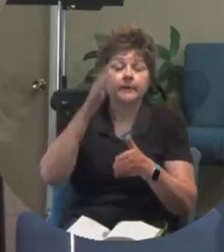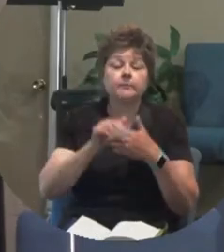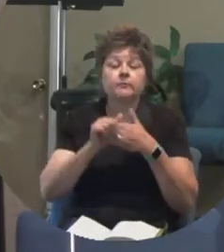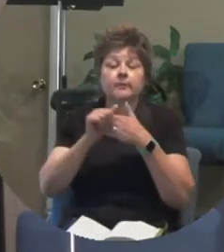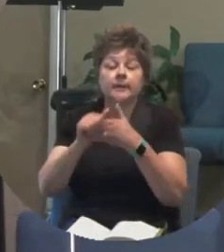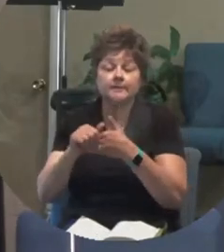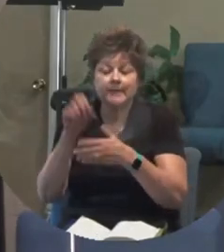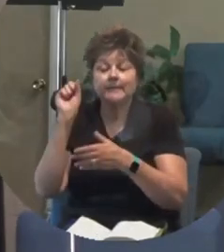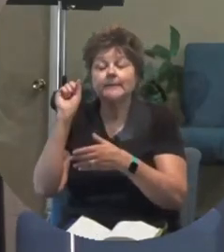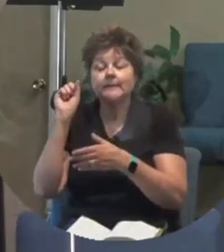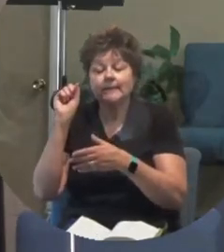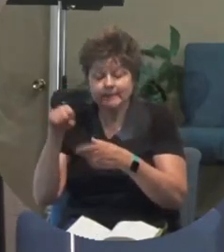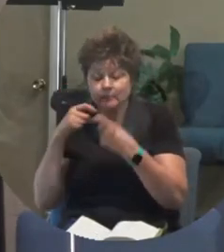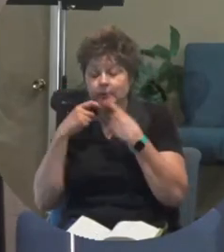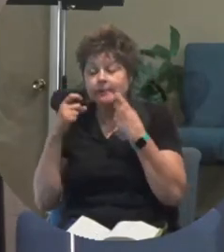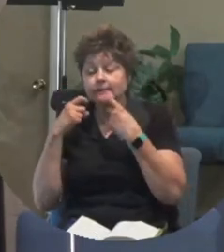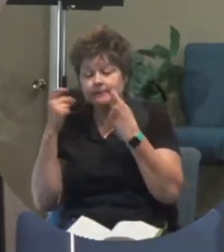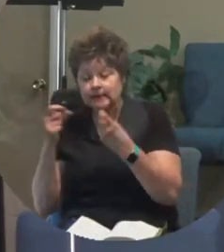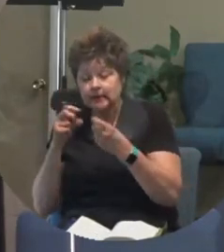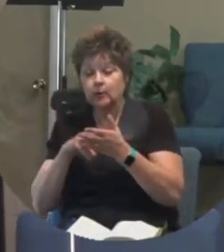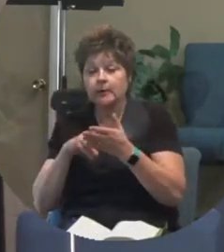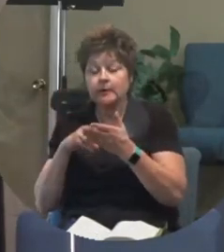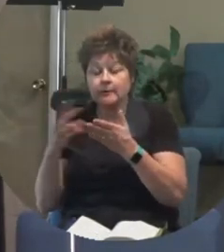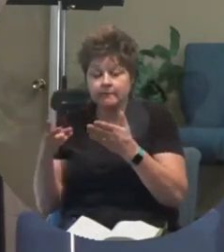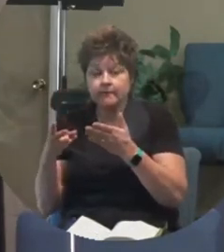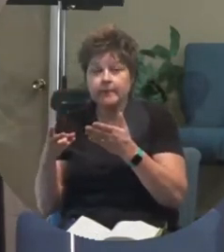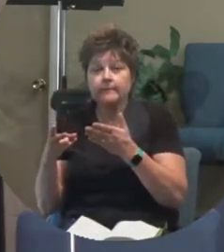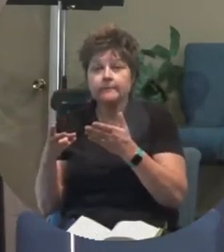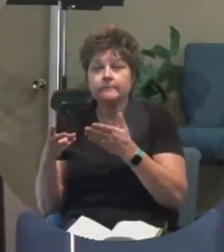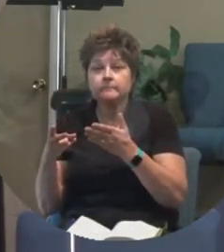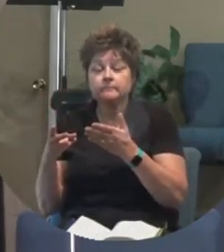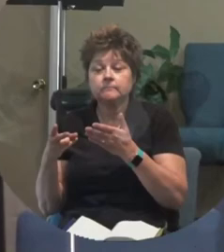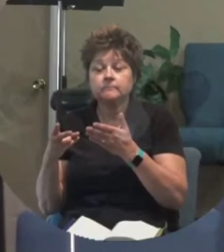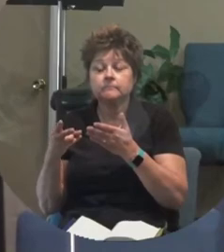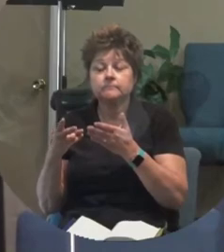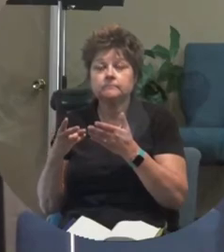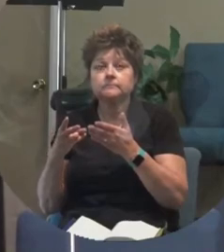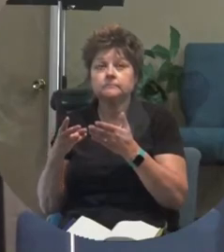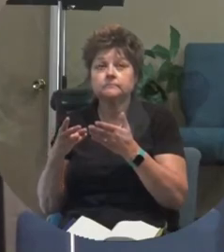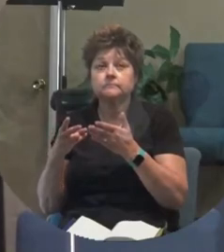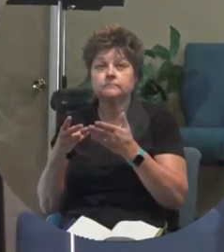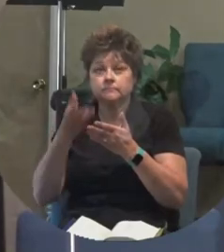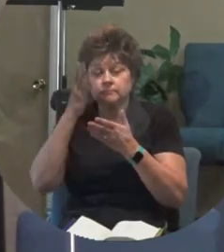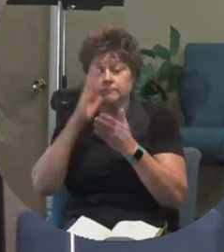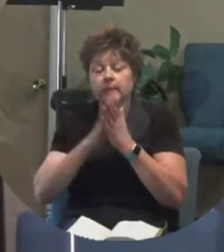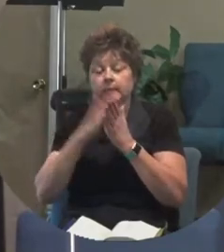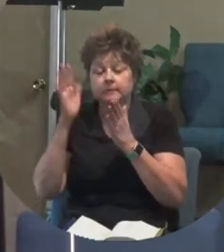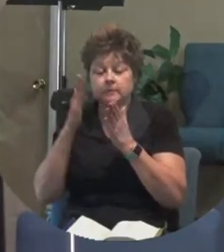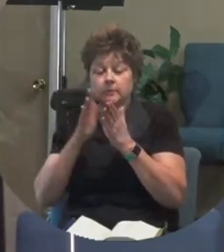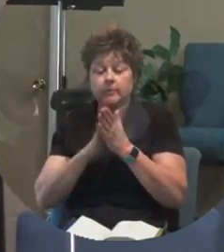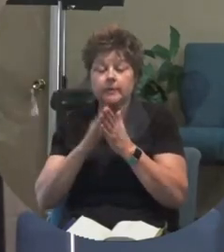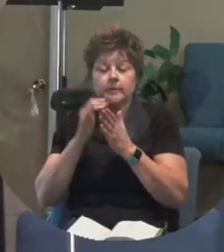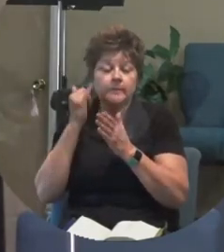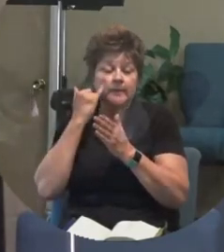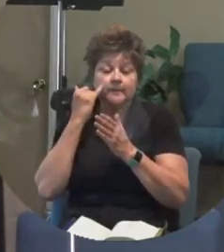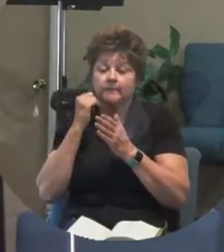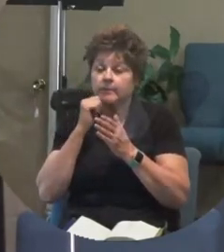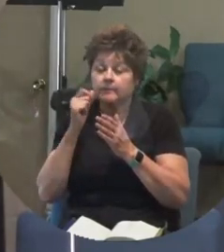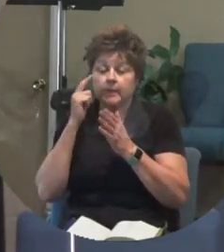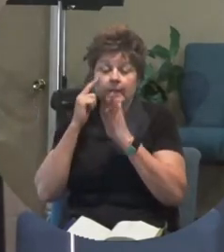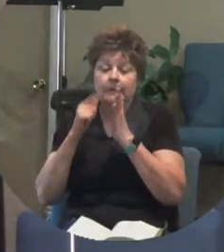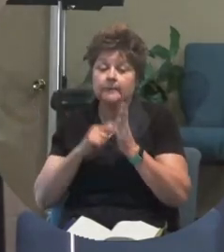yes, we're going to sin. Yes, we're going to fall short of His glory. But if we don't acknowledge our